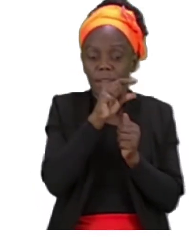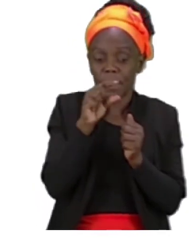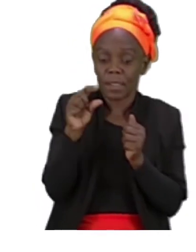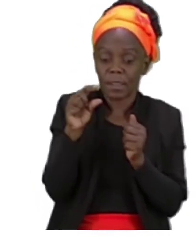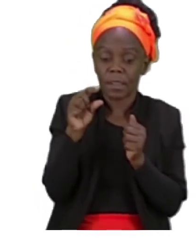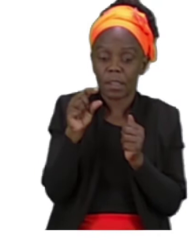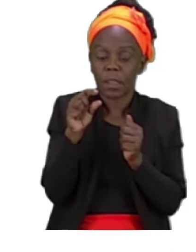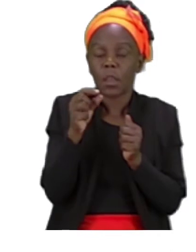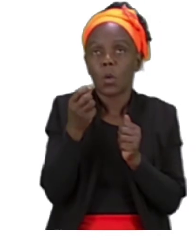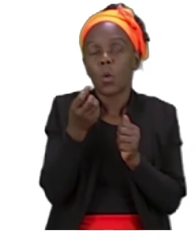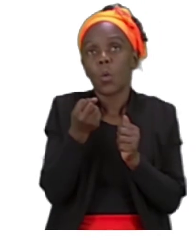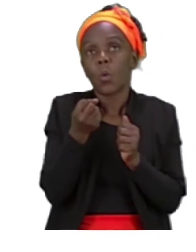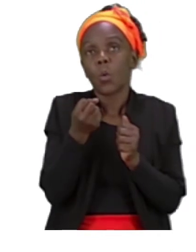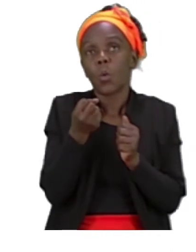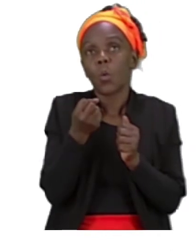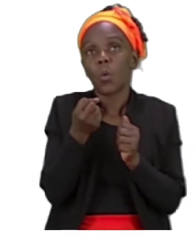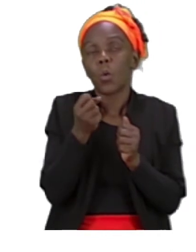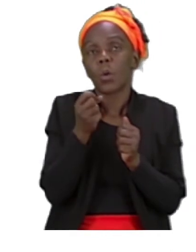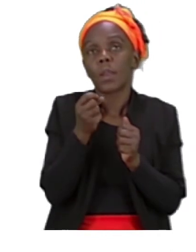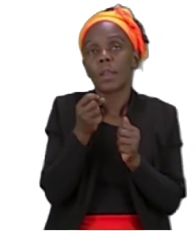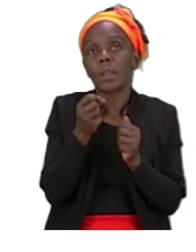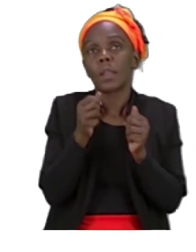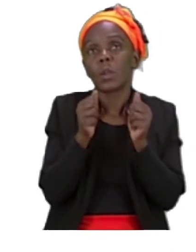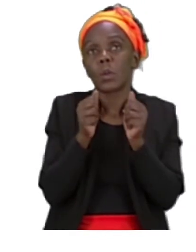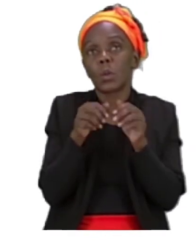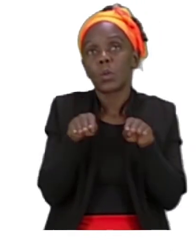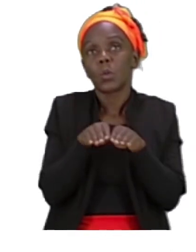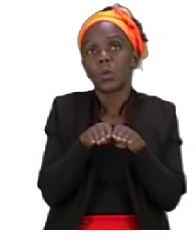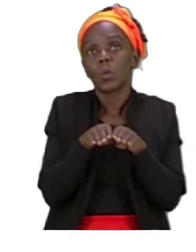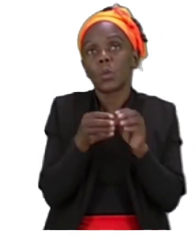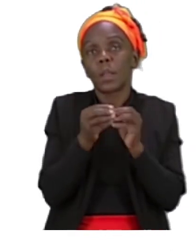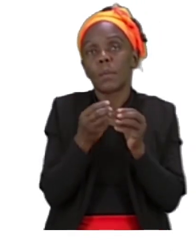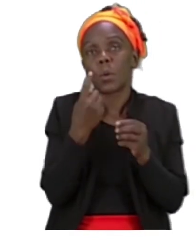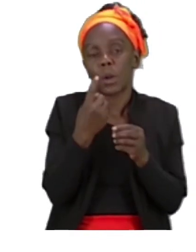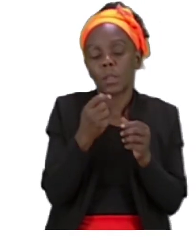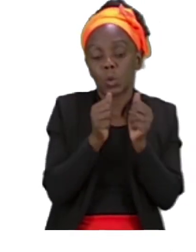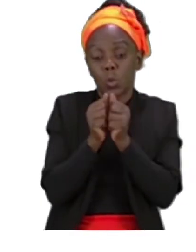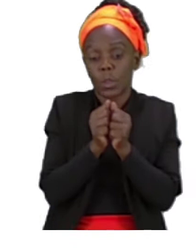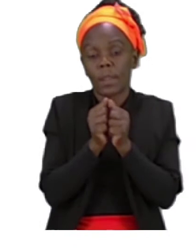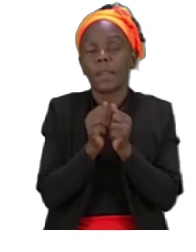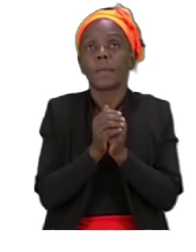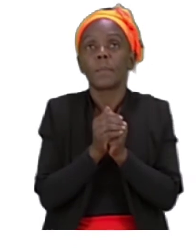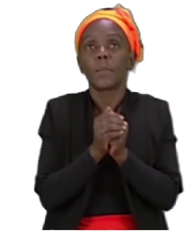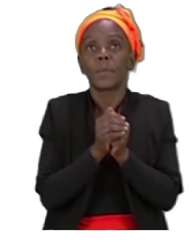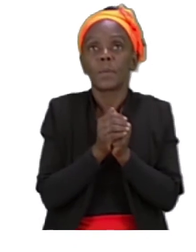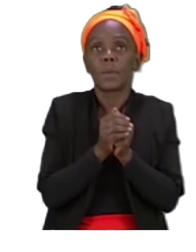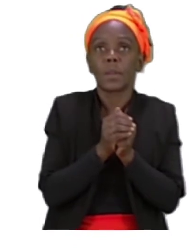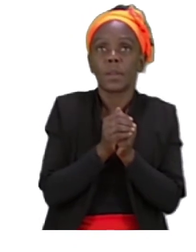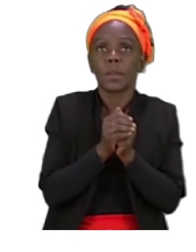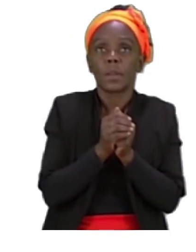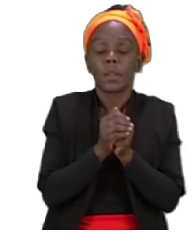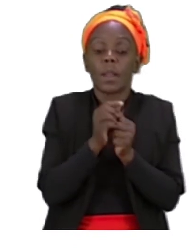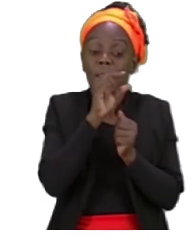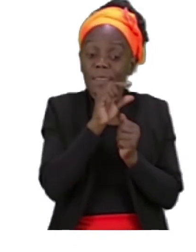Let us do number 1 together. This one is a question. Let us read